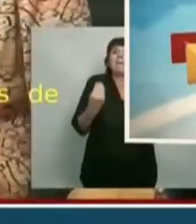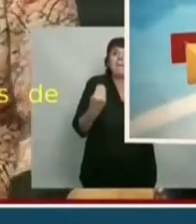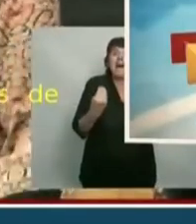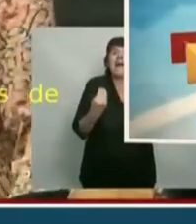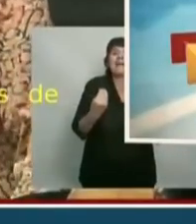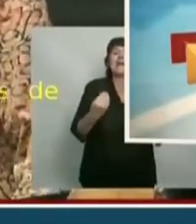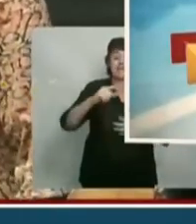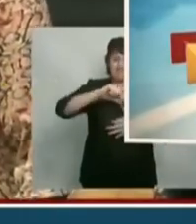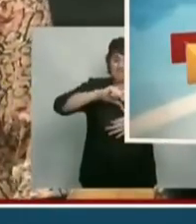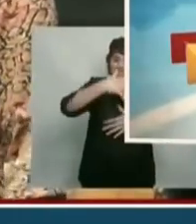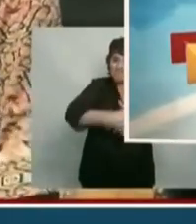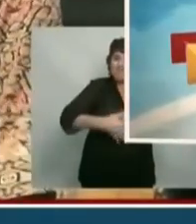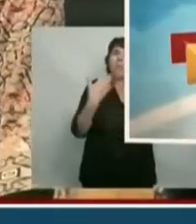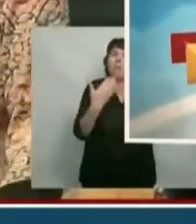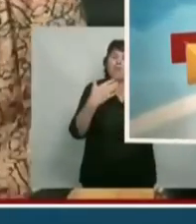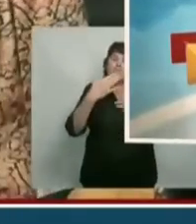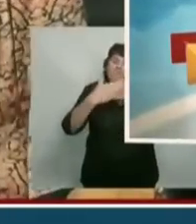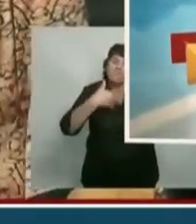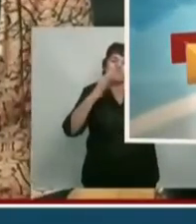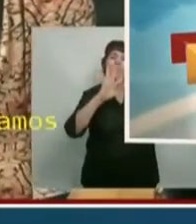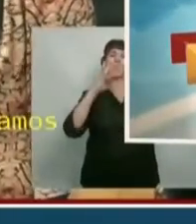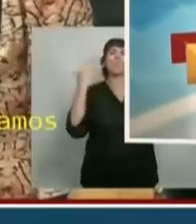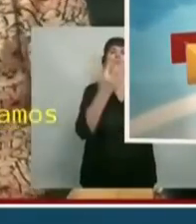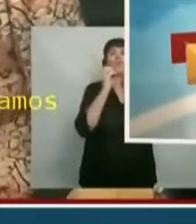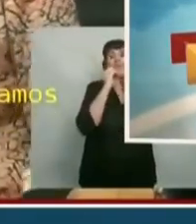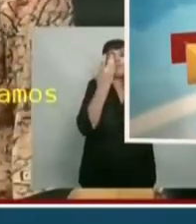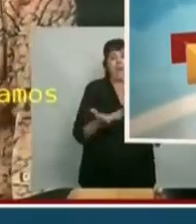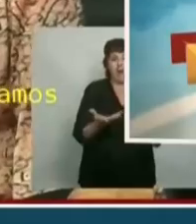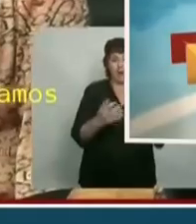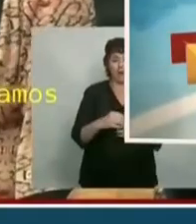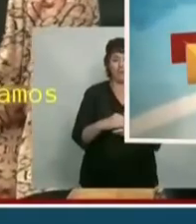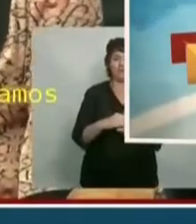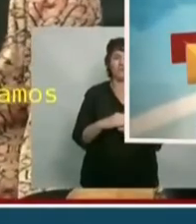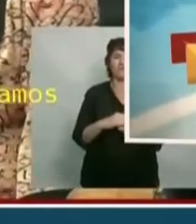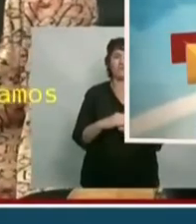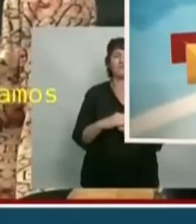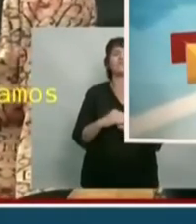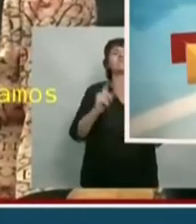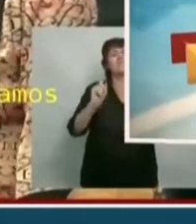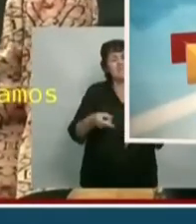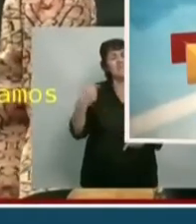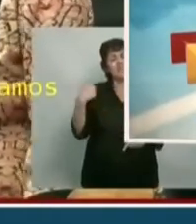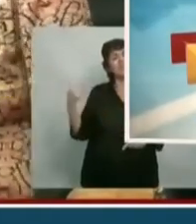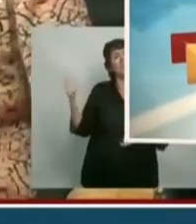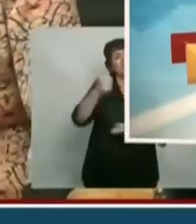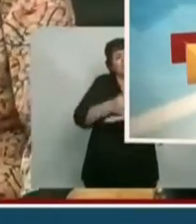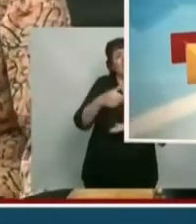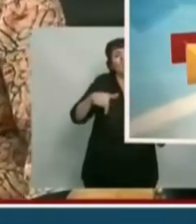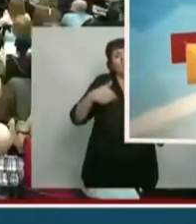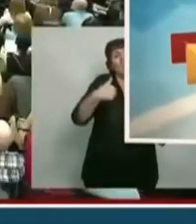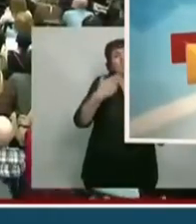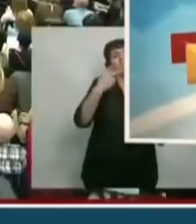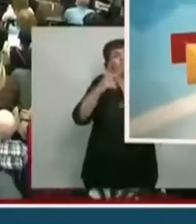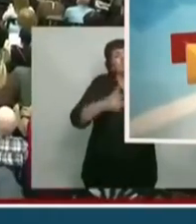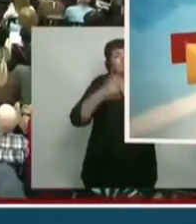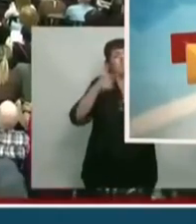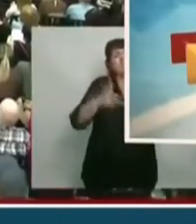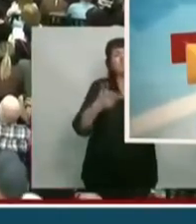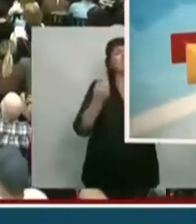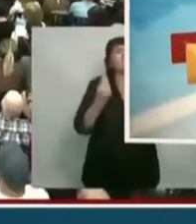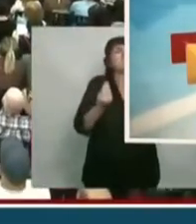that has been gained through all the years of President Lula and her own presidency in terms